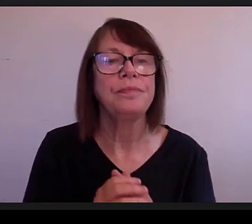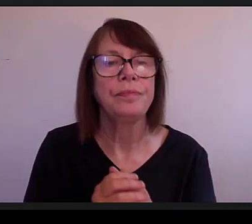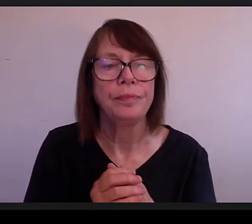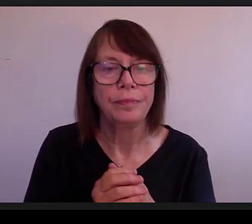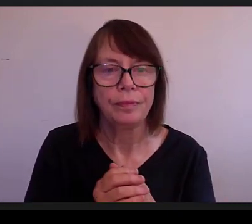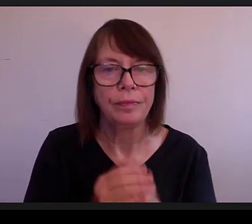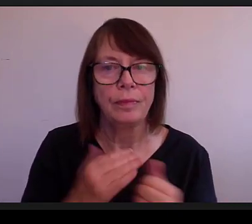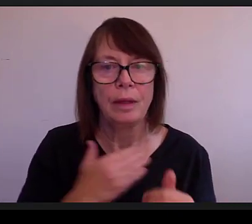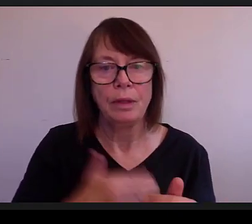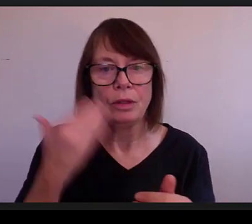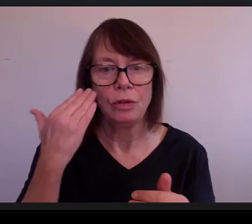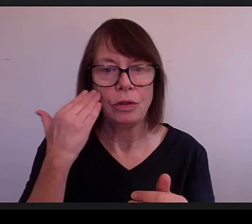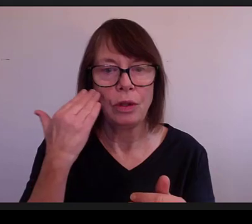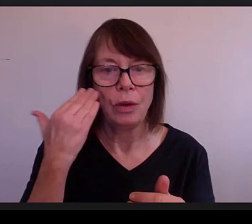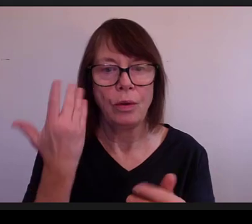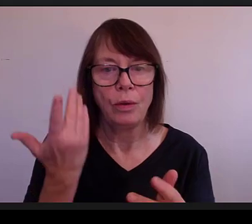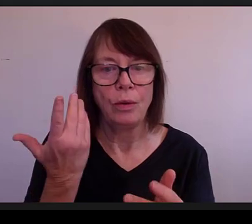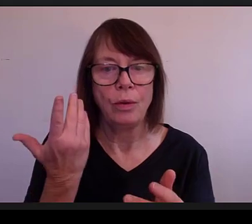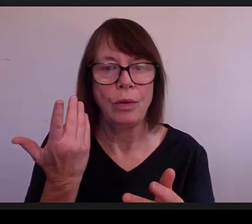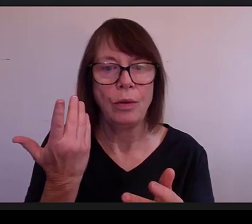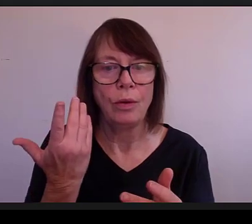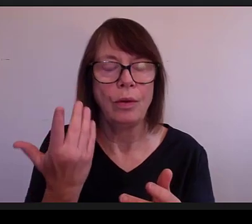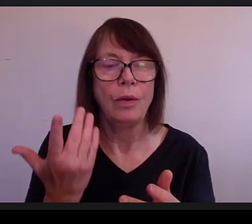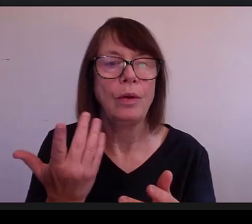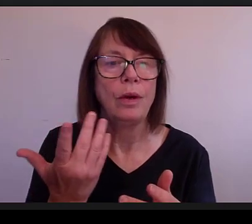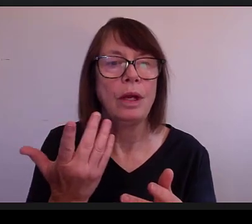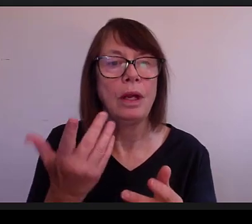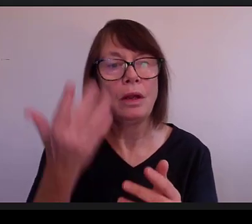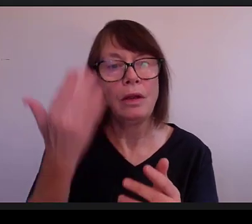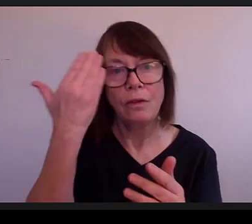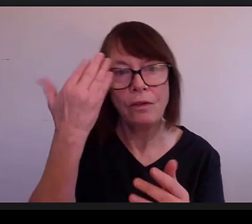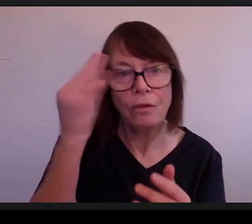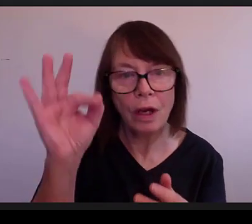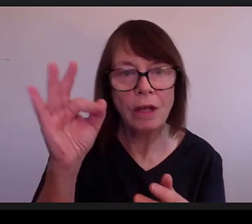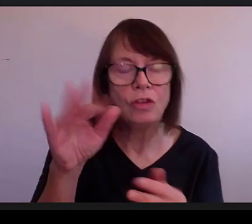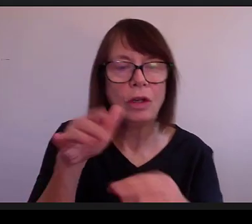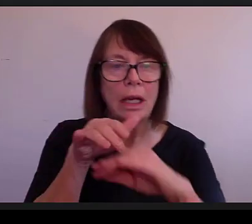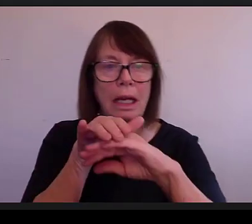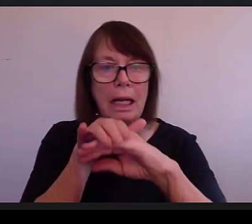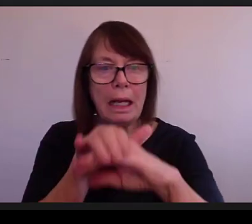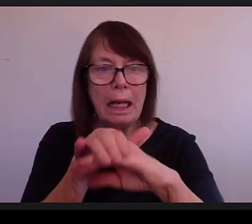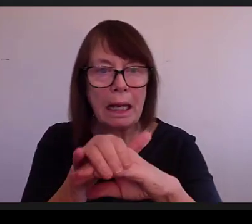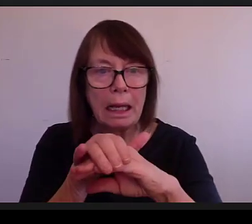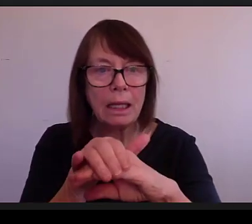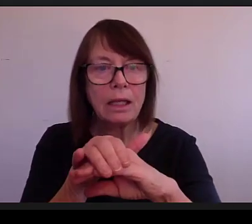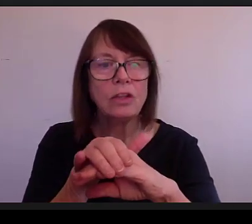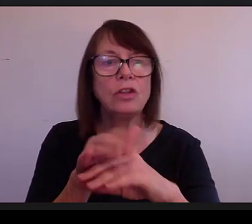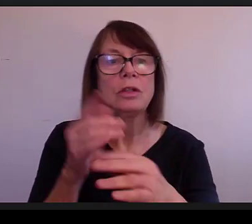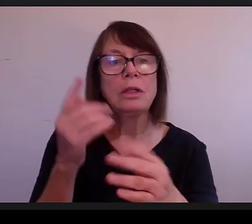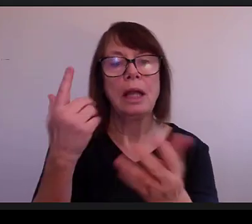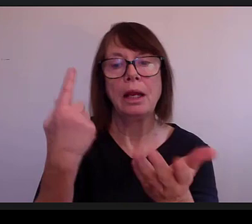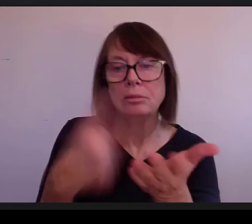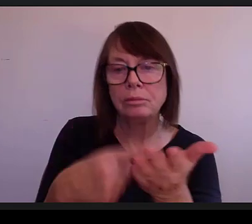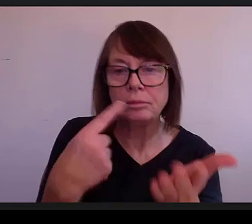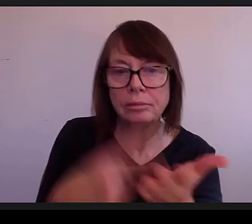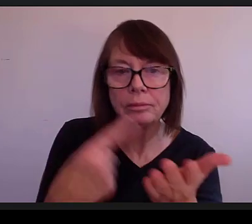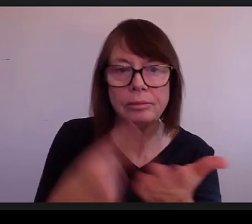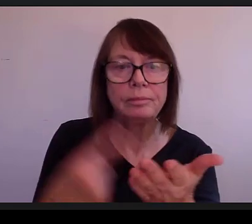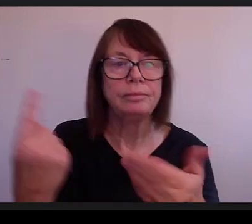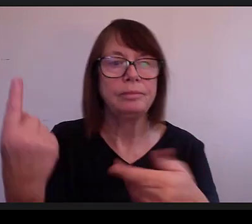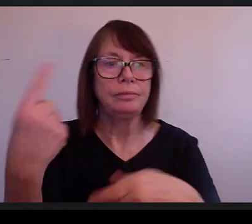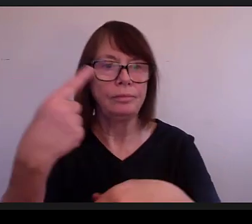that there are supports available in French and English to debrief about the content discussed and to support